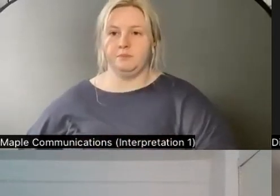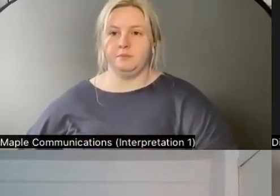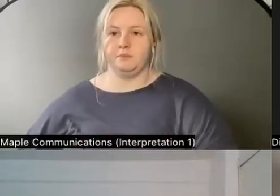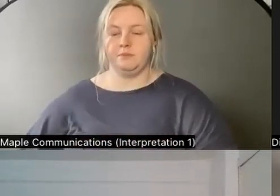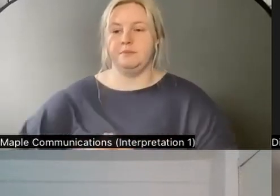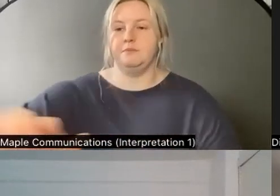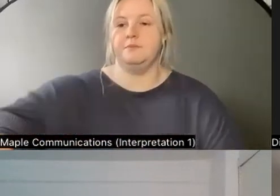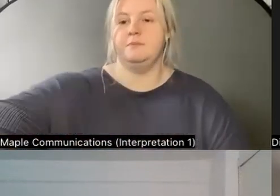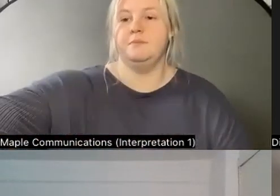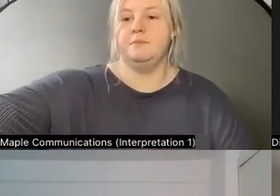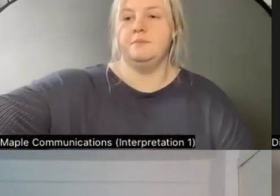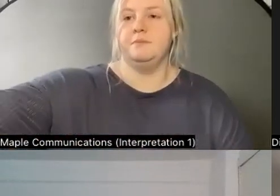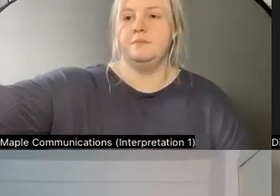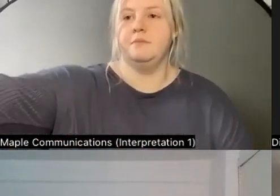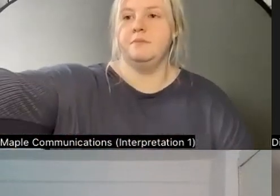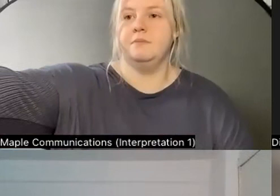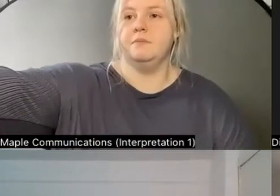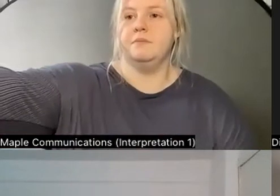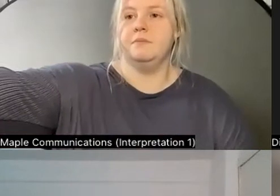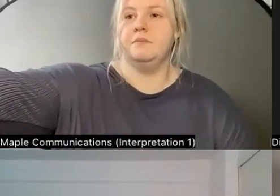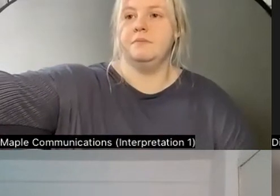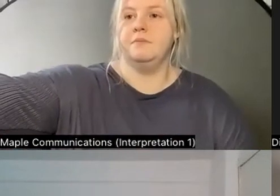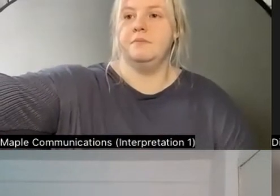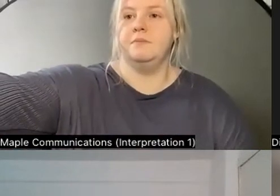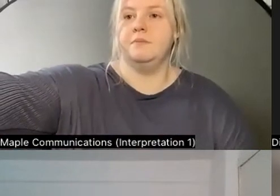Yeah, some excellent thoughts.